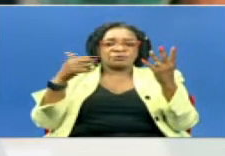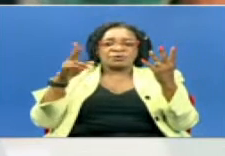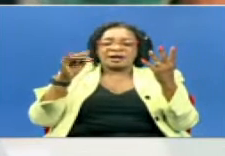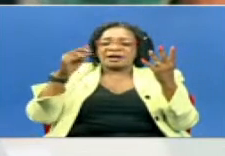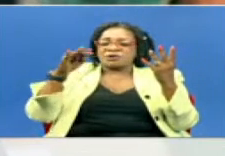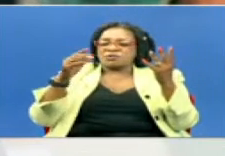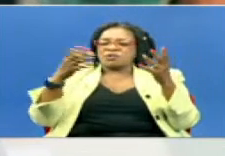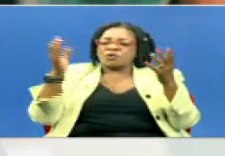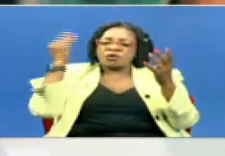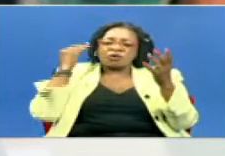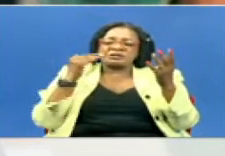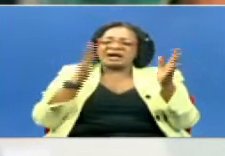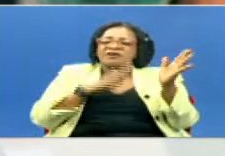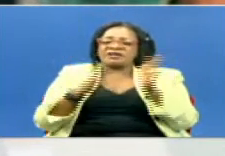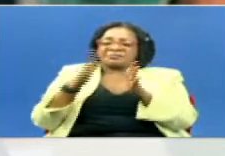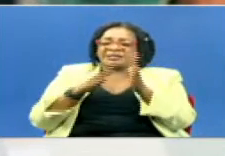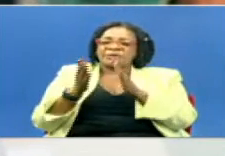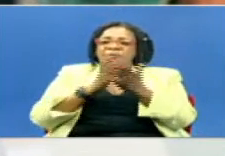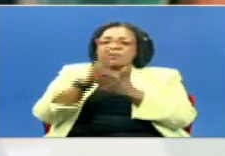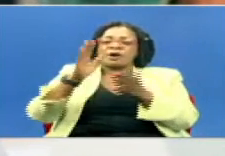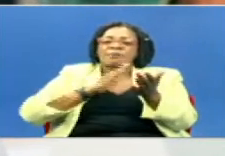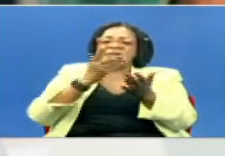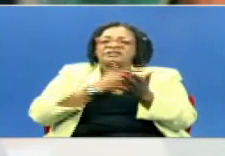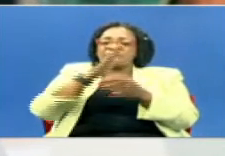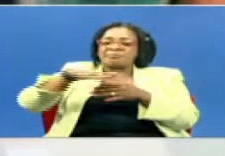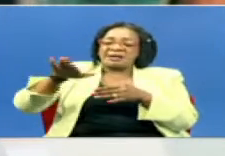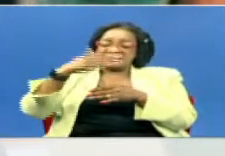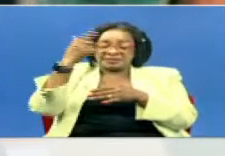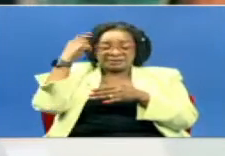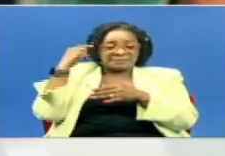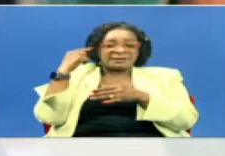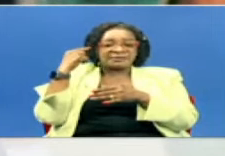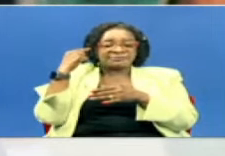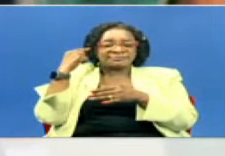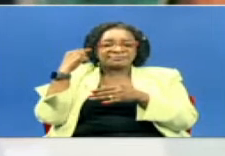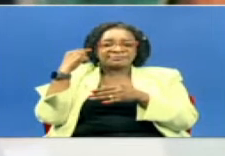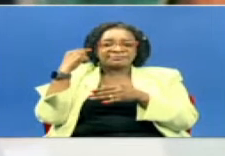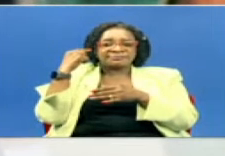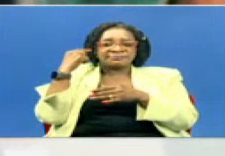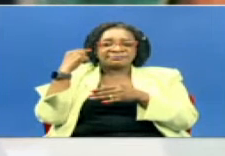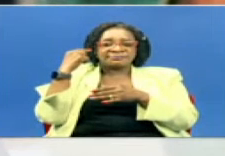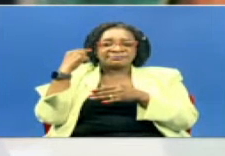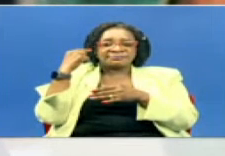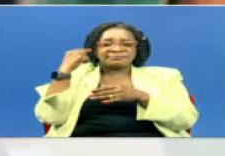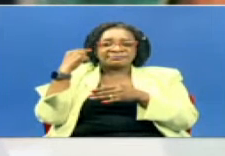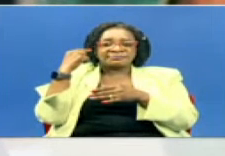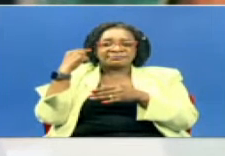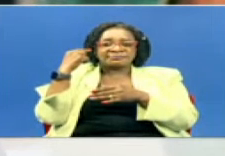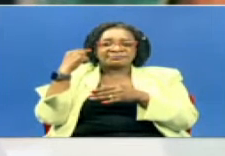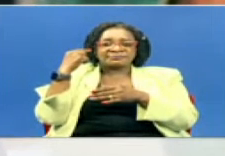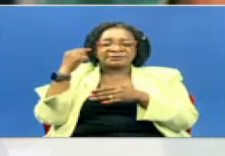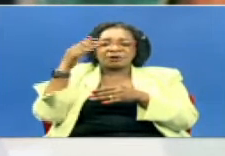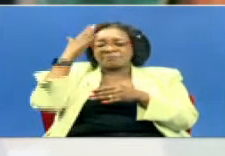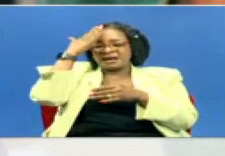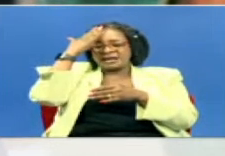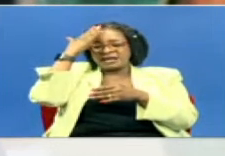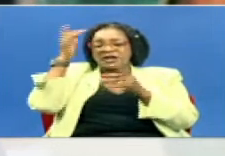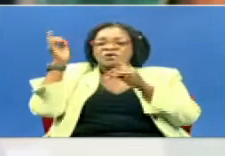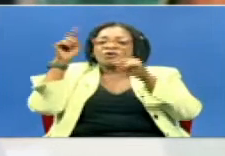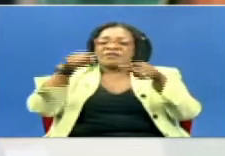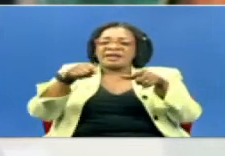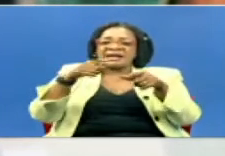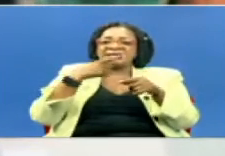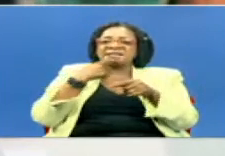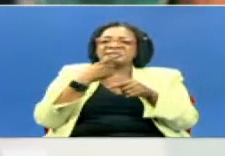arrangements through the Committee of Parliament, remember? Committee of Parliament, lacking mandate, and then they go there and say,